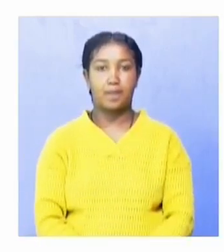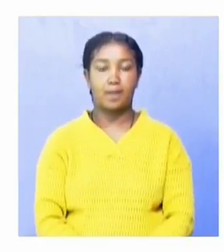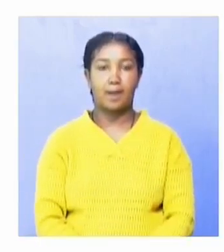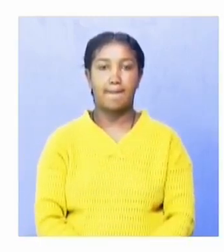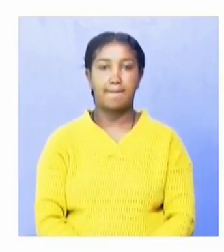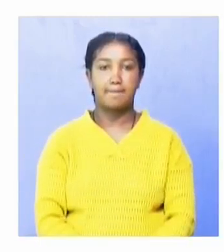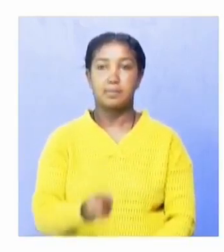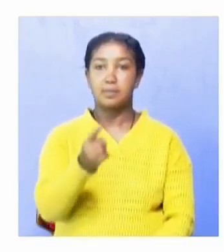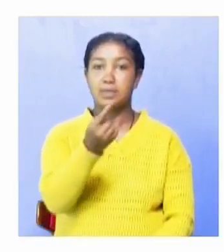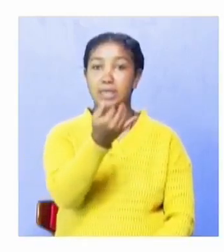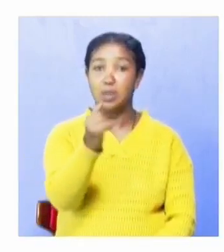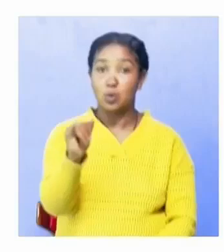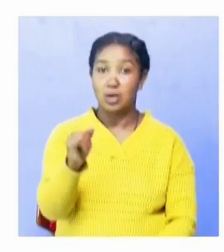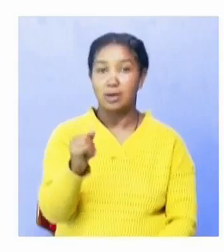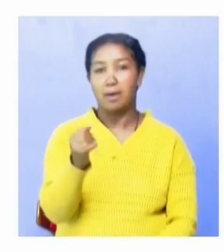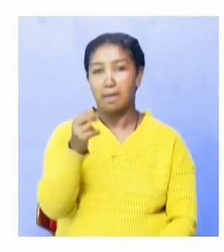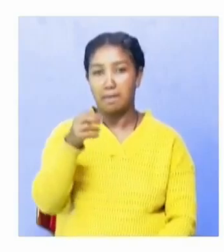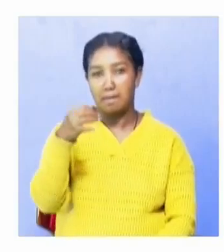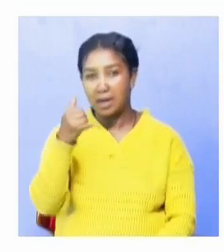They were playing